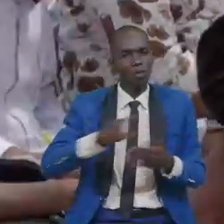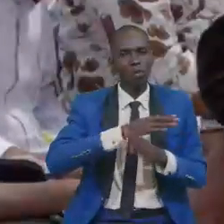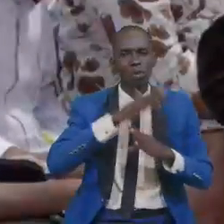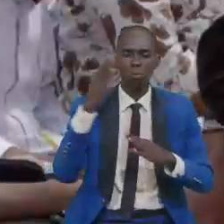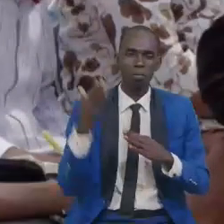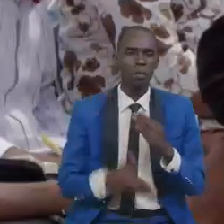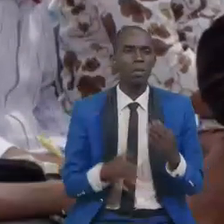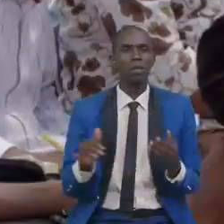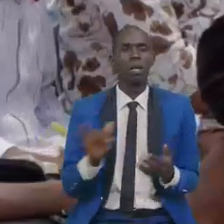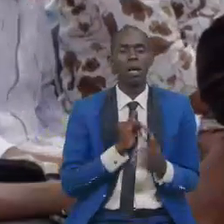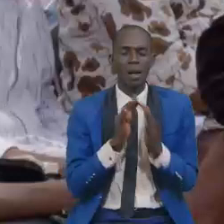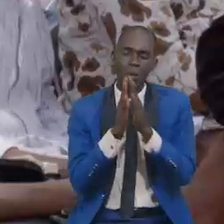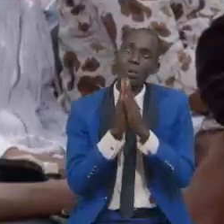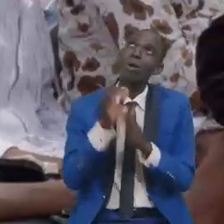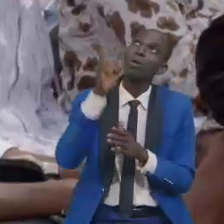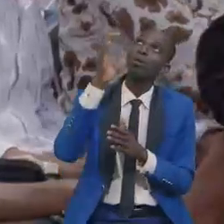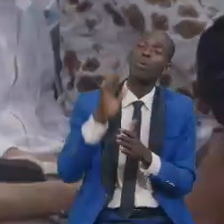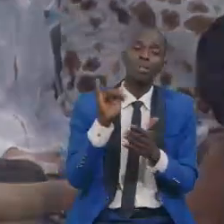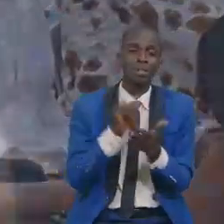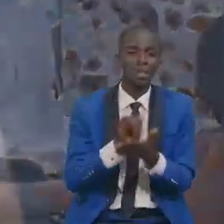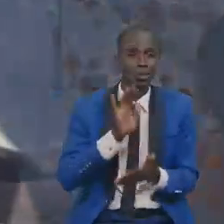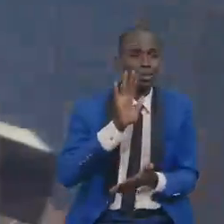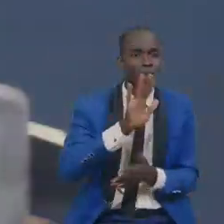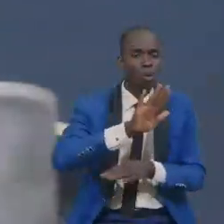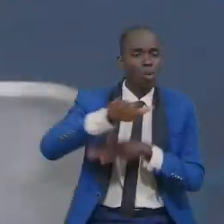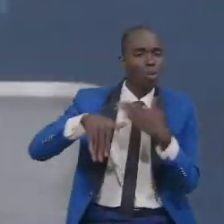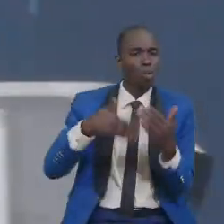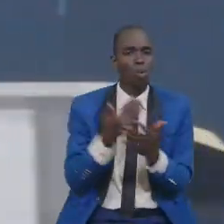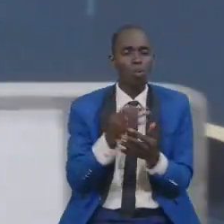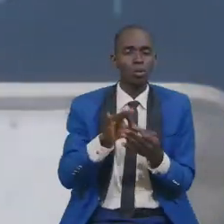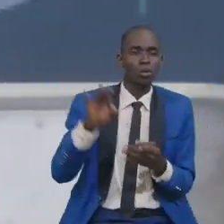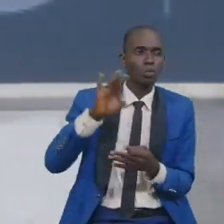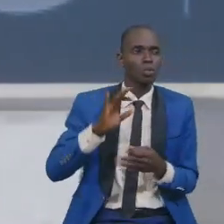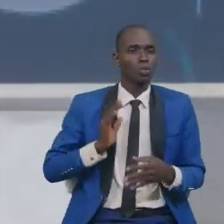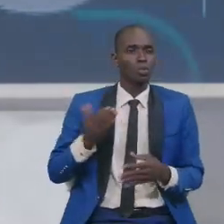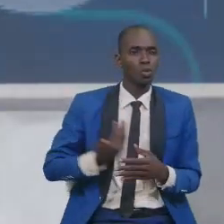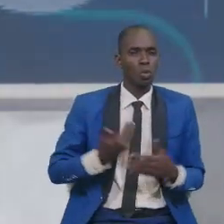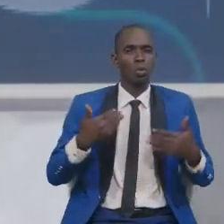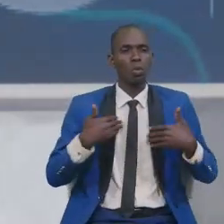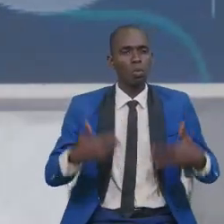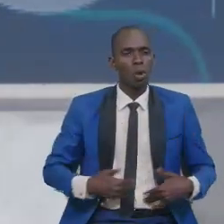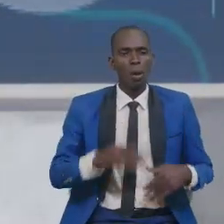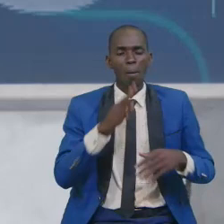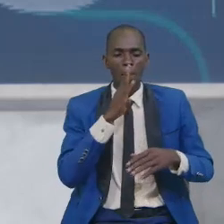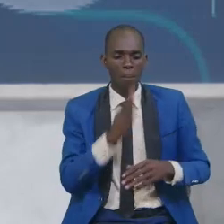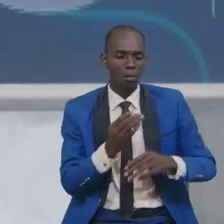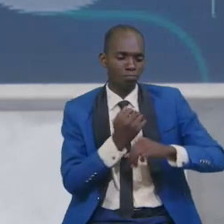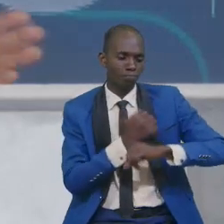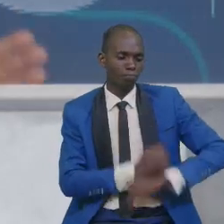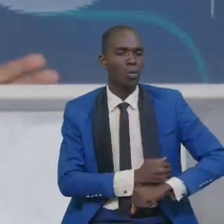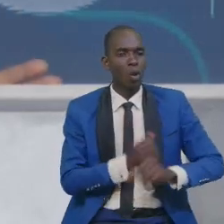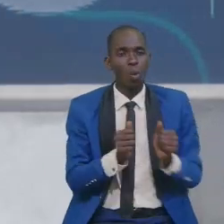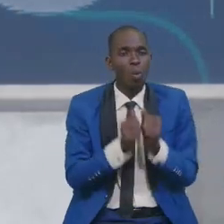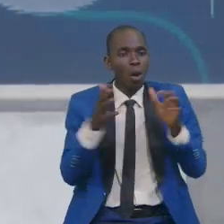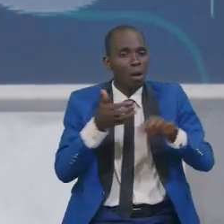God your whole spirit and soul and body be preserved blameless until